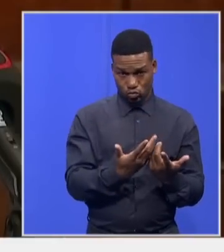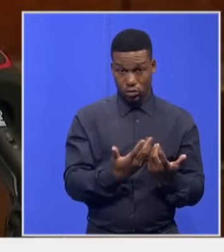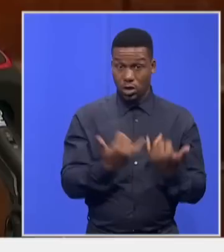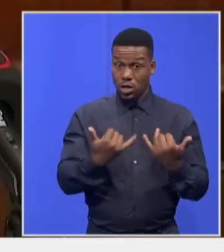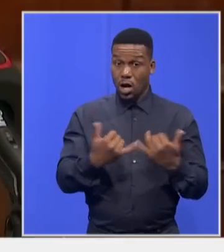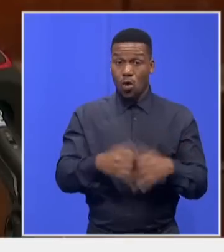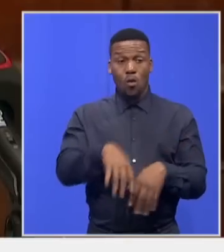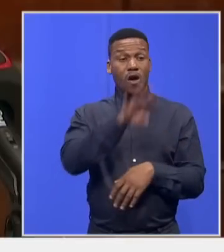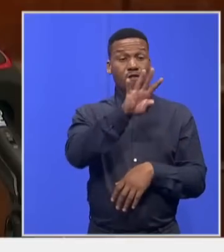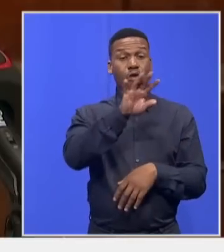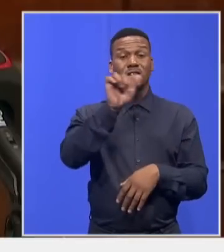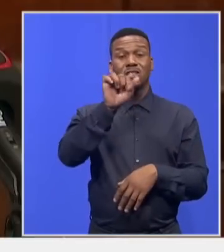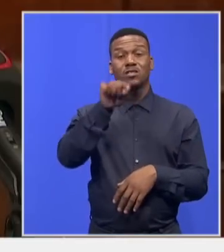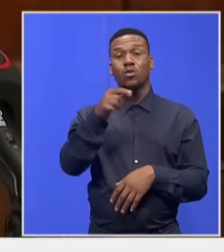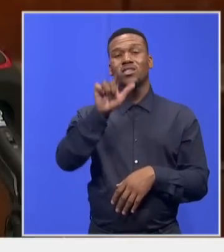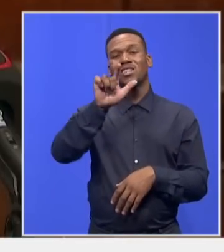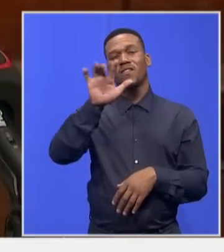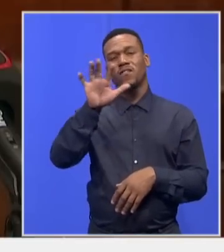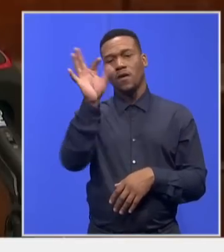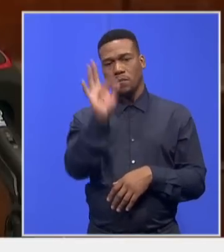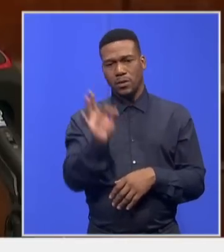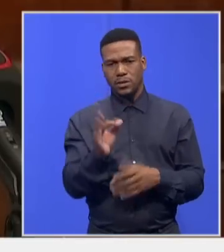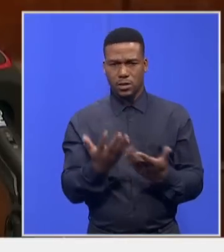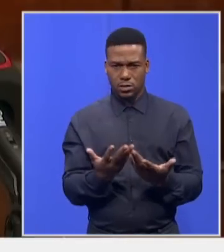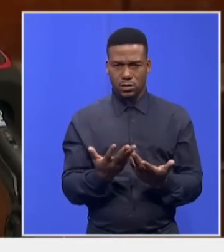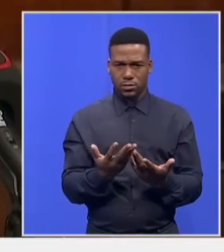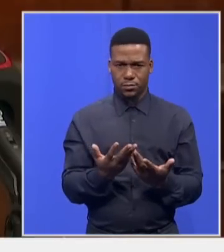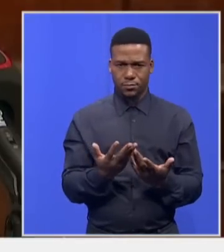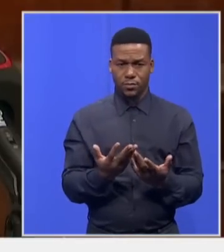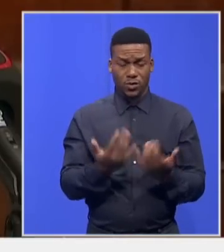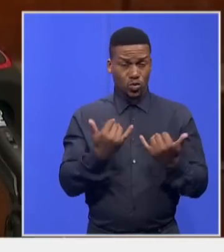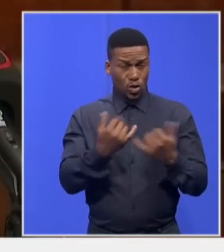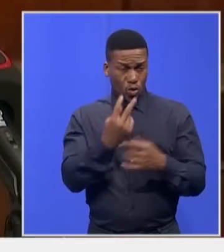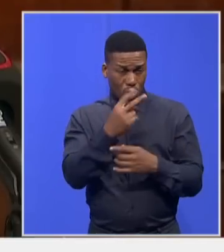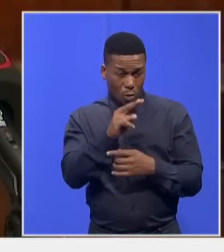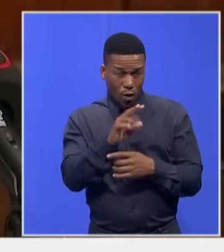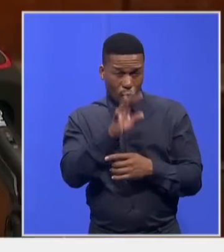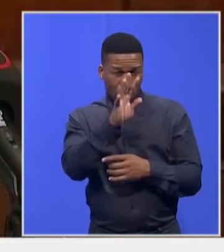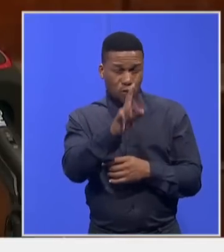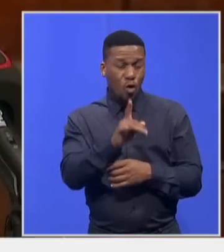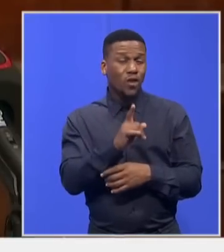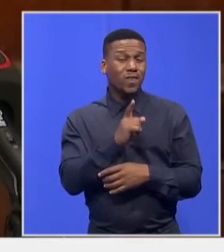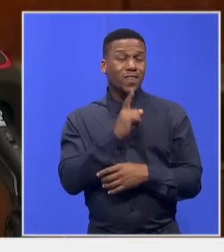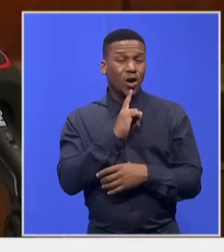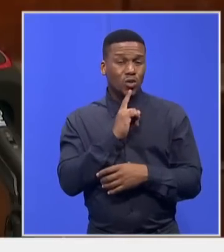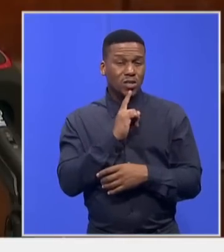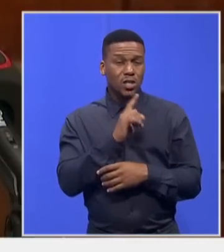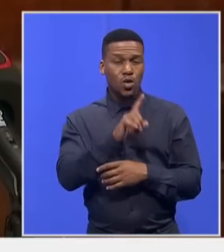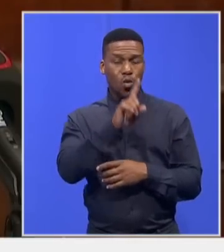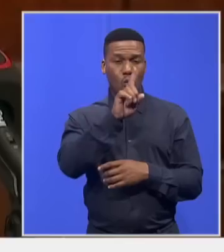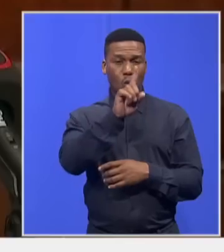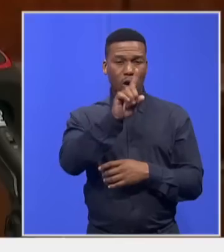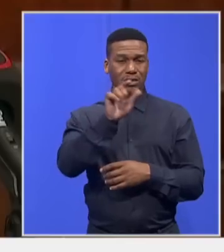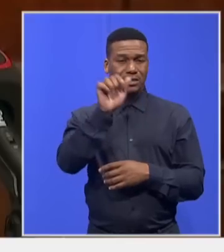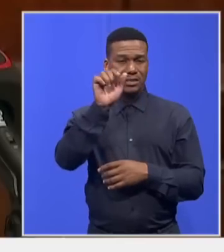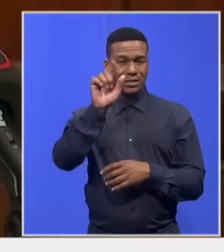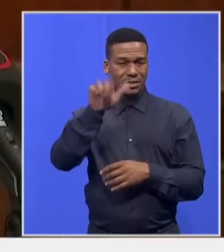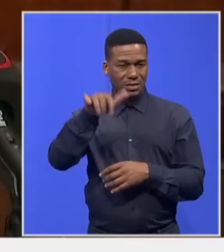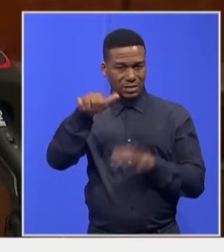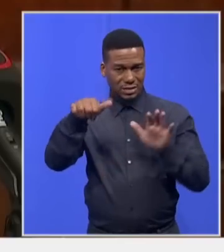46.75%. So you can see that of the 4,116 megawatts that is installed at